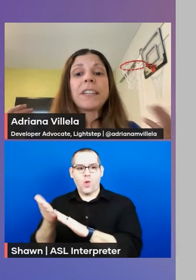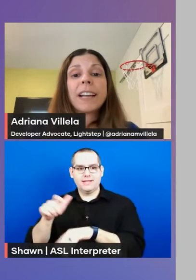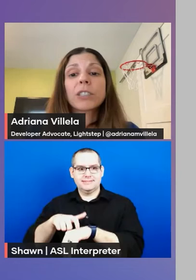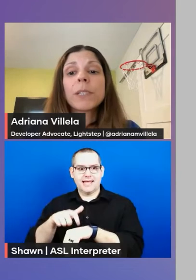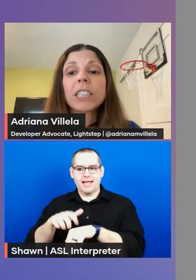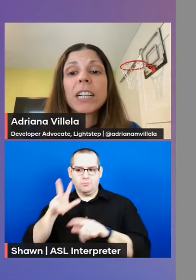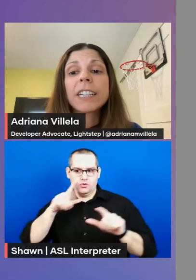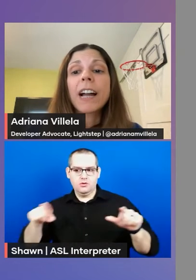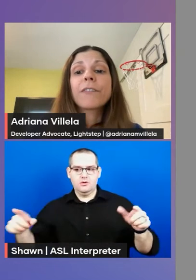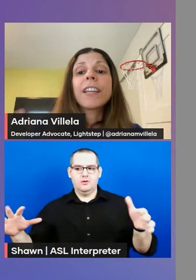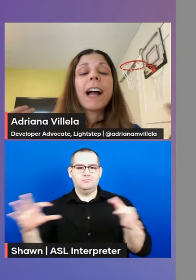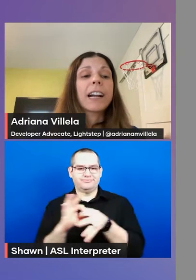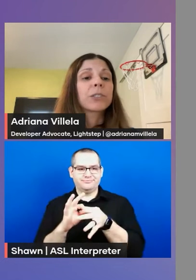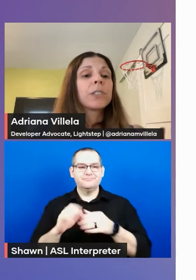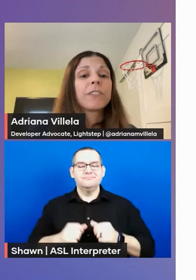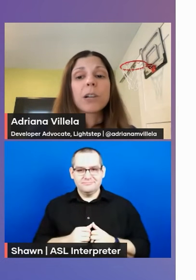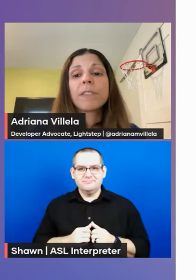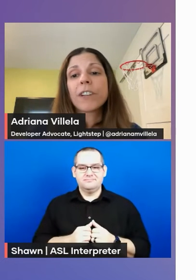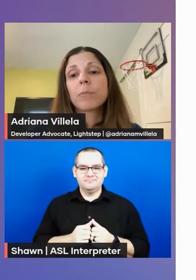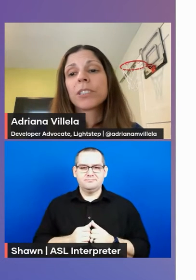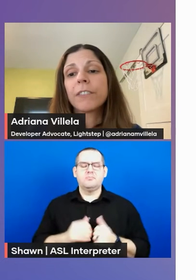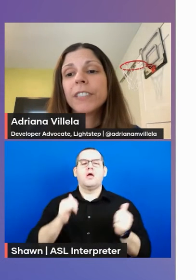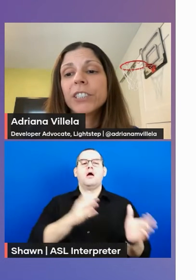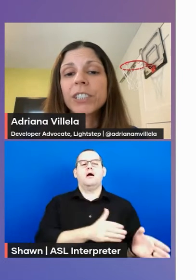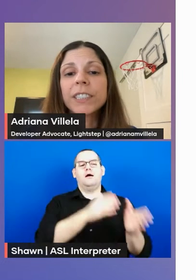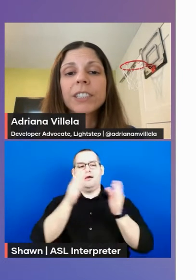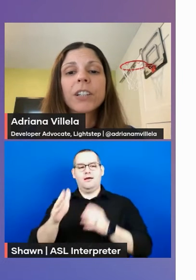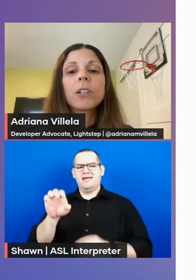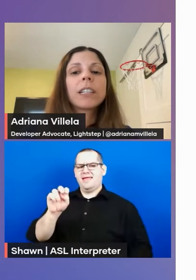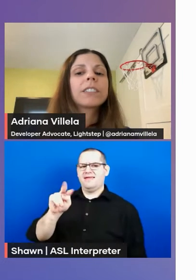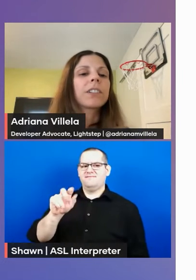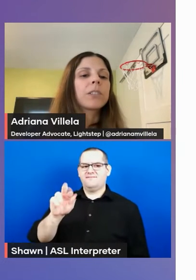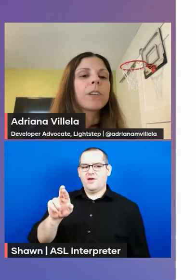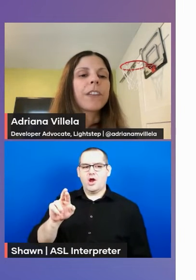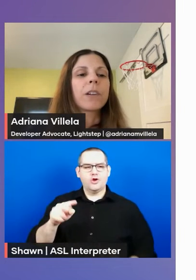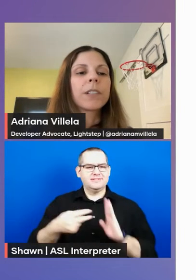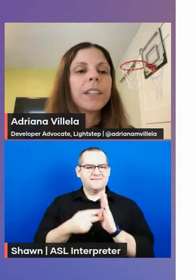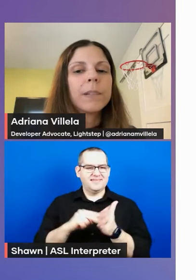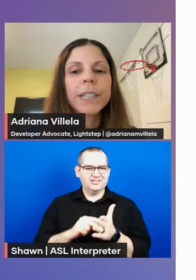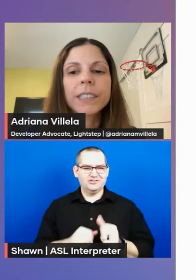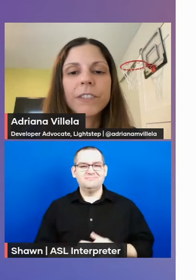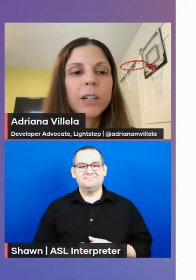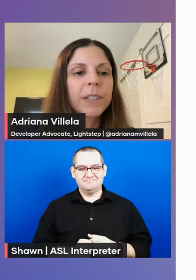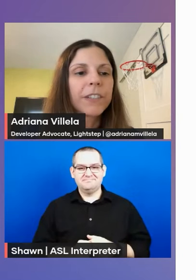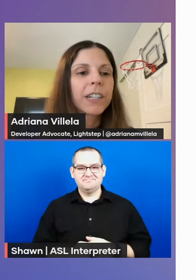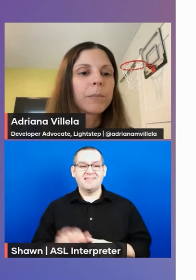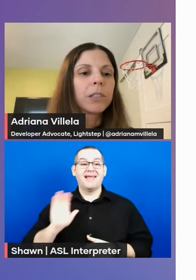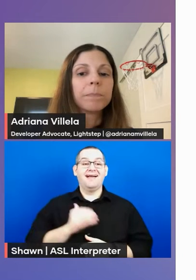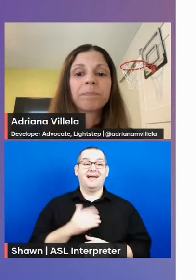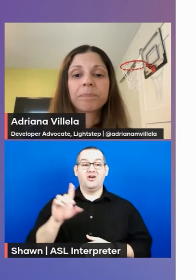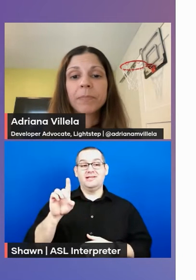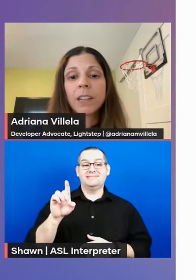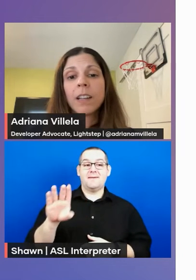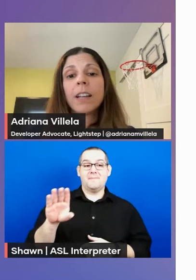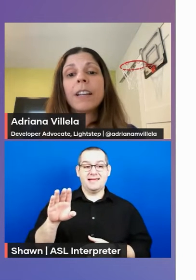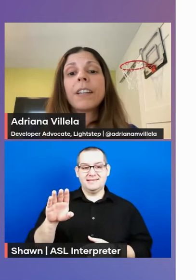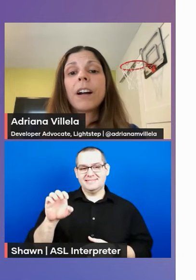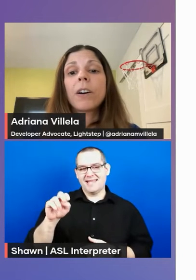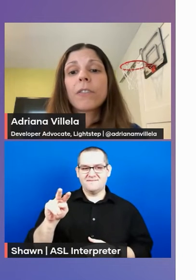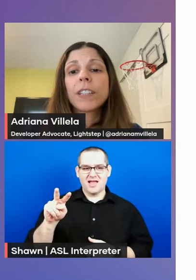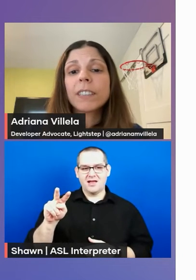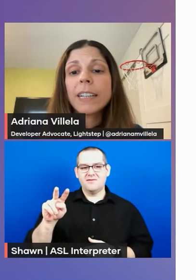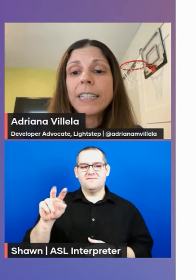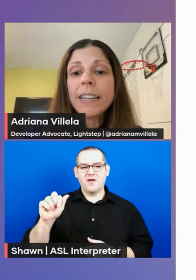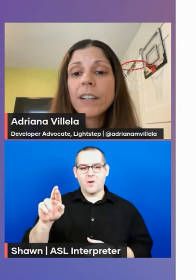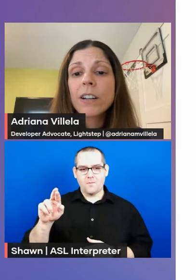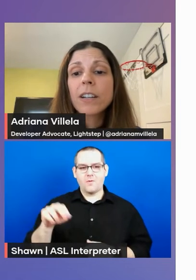So next we look at the actual environment variable definition. So let's start with our database environment variable.